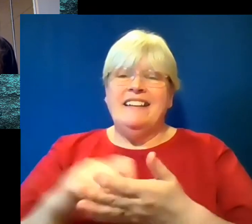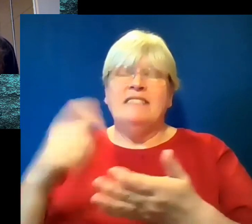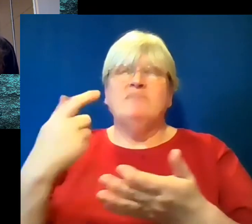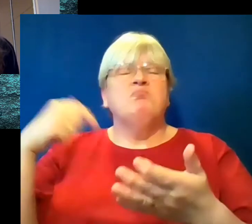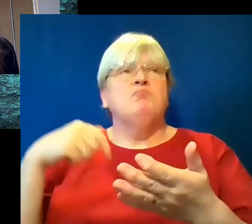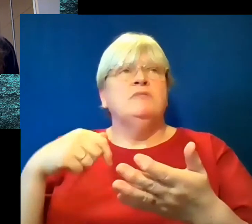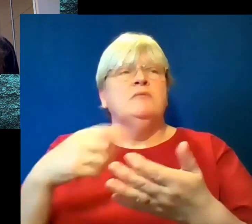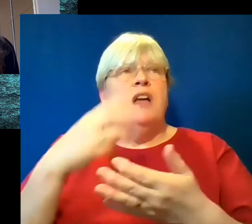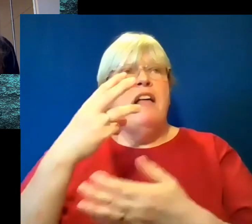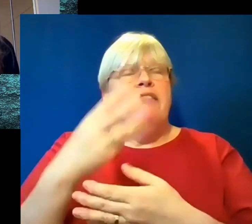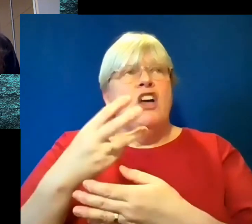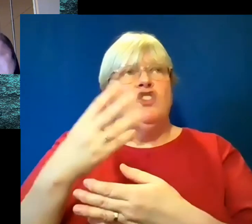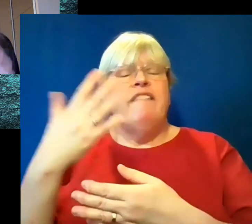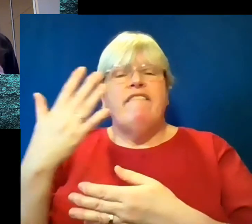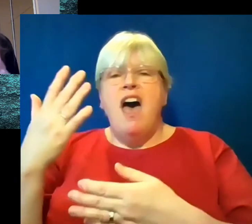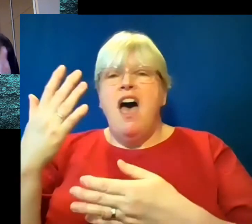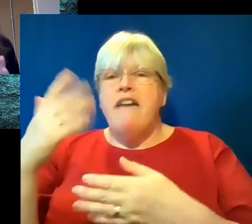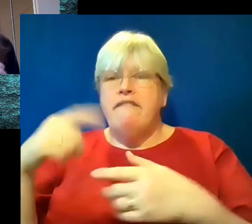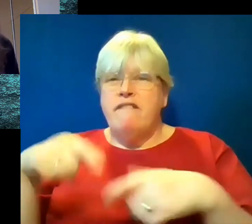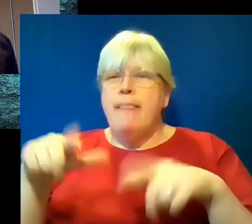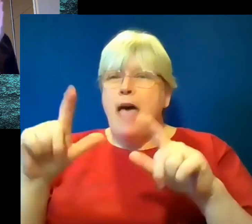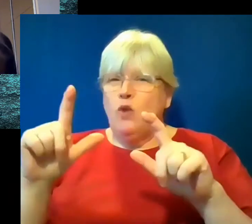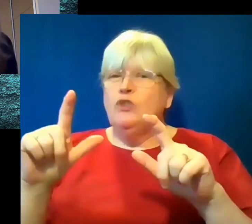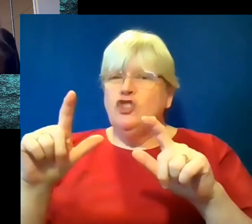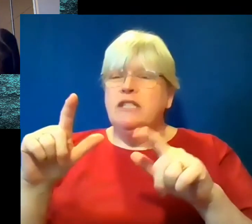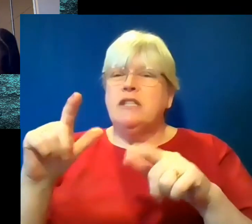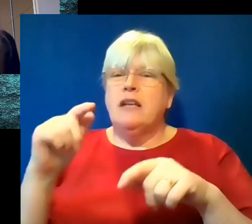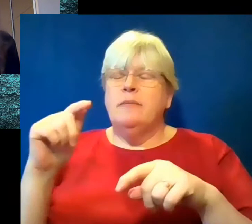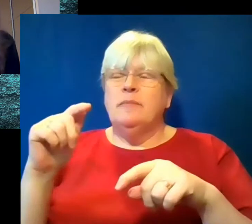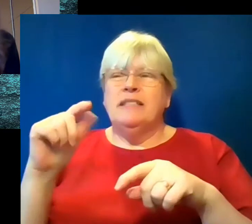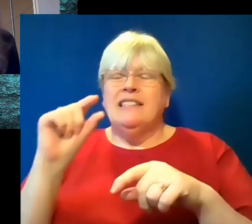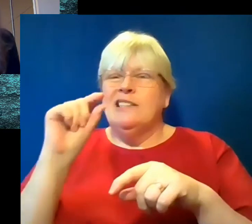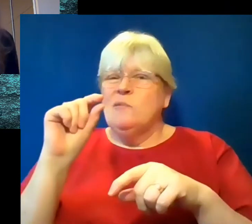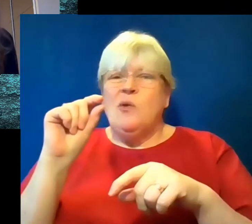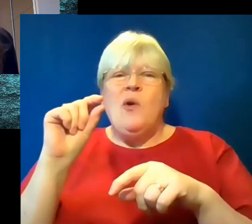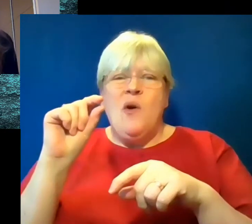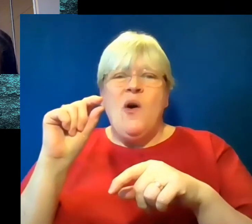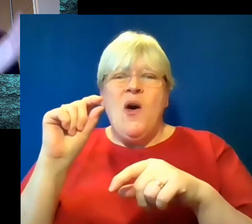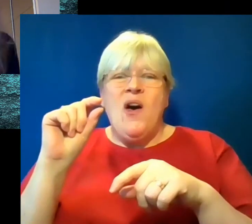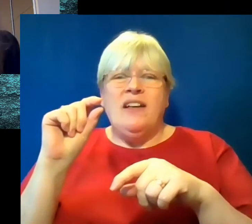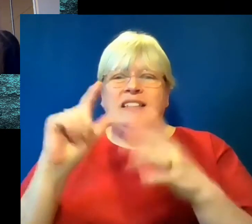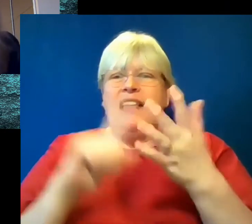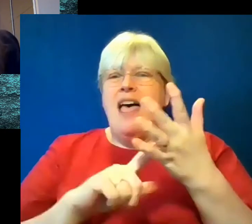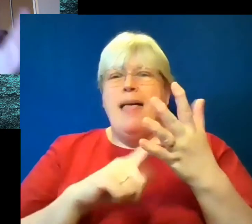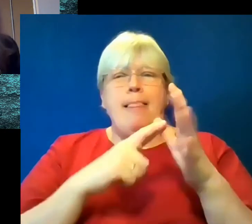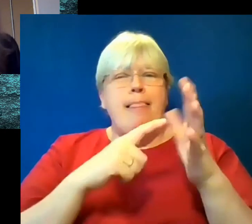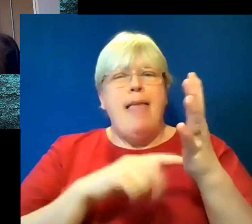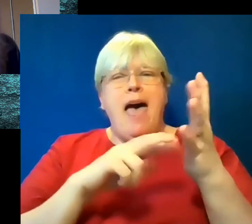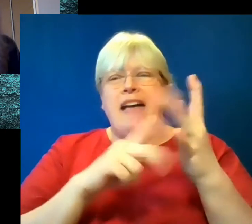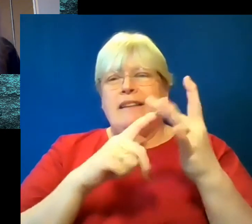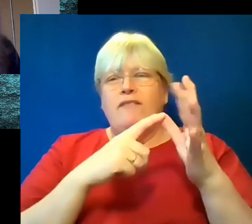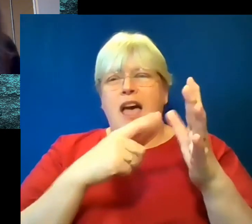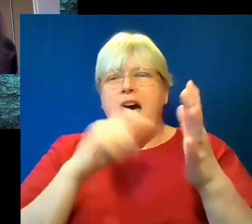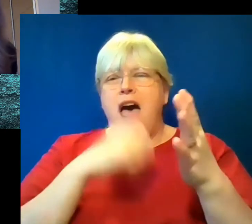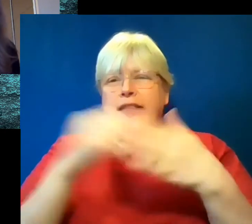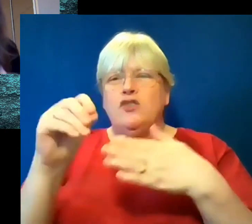maybe 35 languages. Some of them, when it's a very, very small print run, for instance, I think in Latvia, they might sell 500 copies